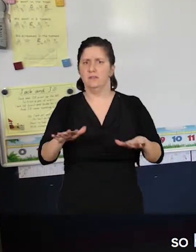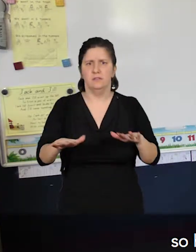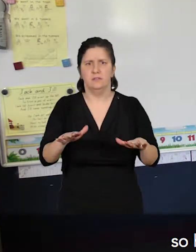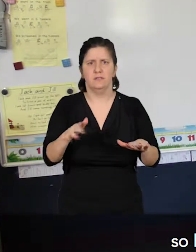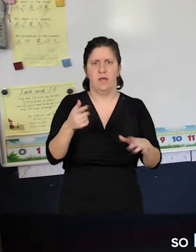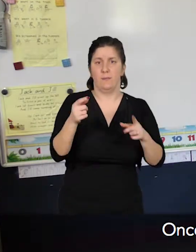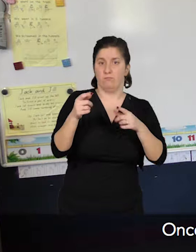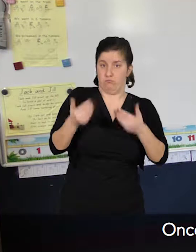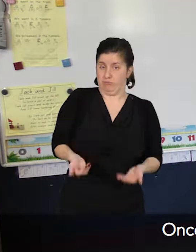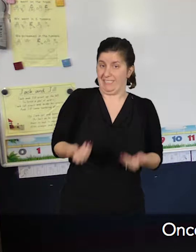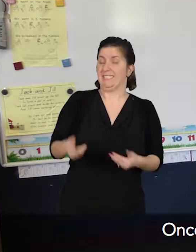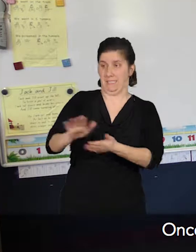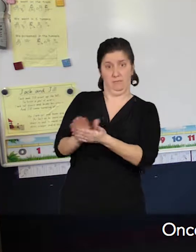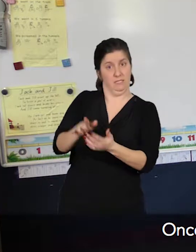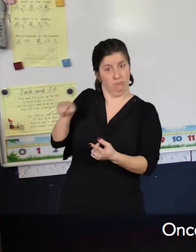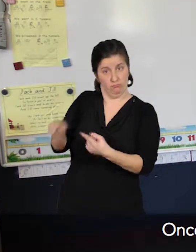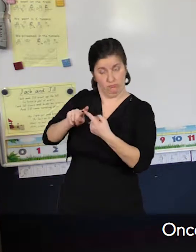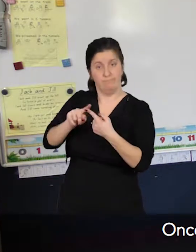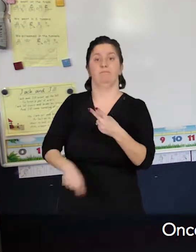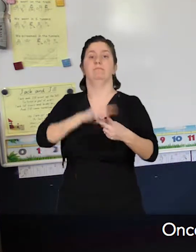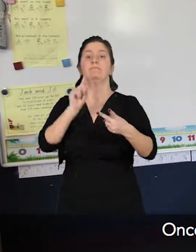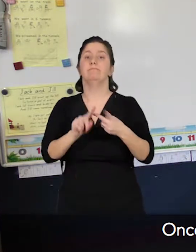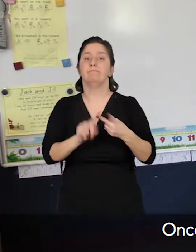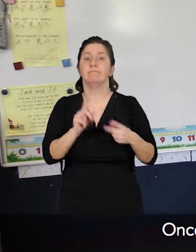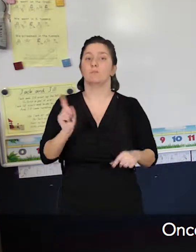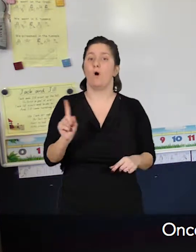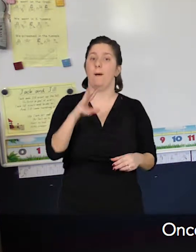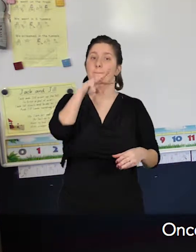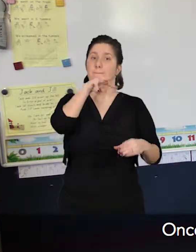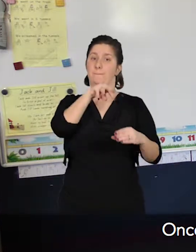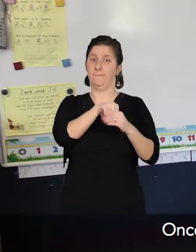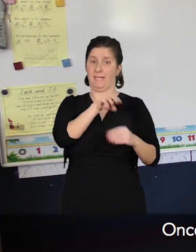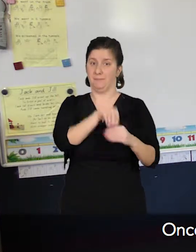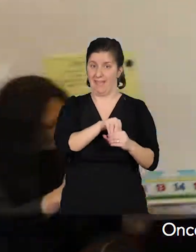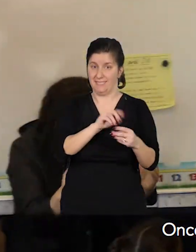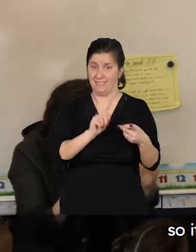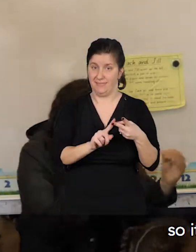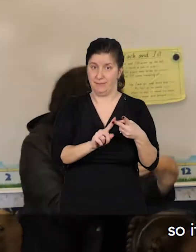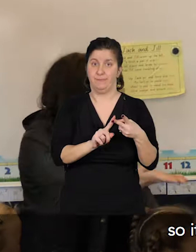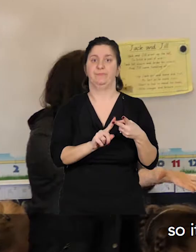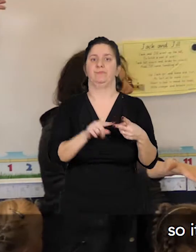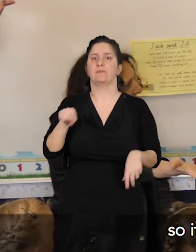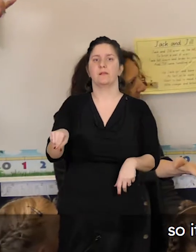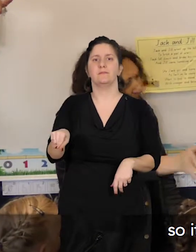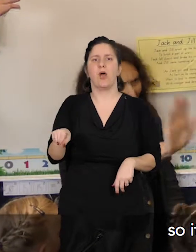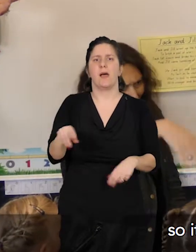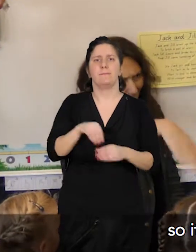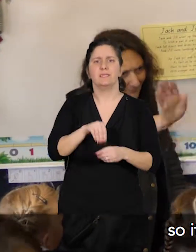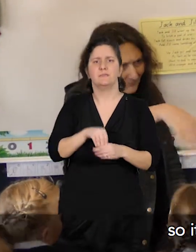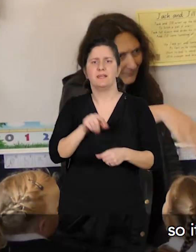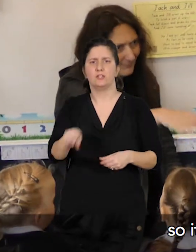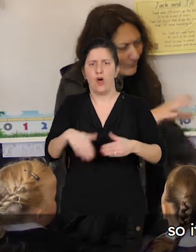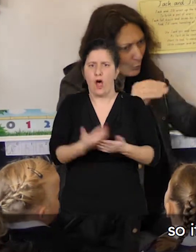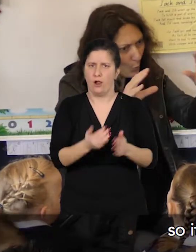in the classroom. Once we got that going and he was happy, then it was about participation. So it might have